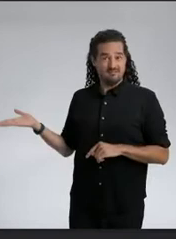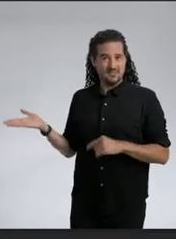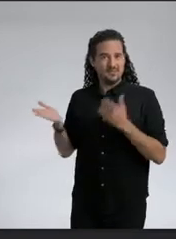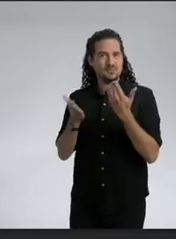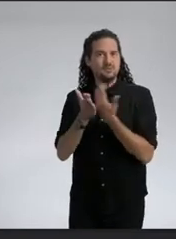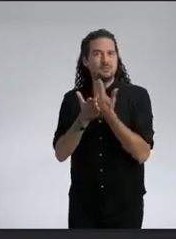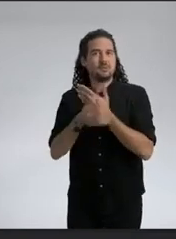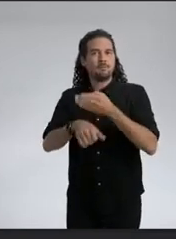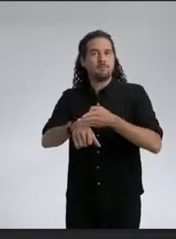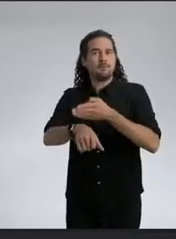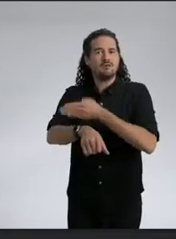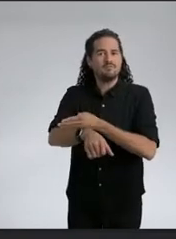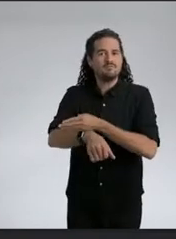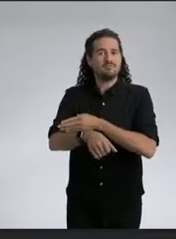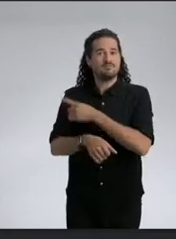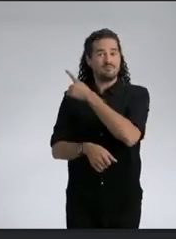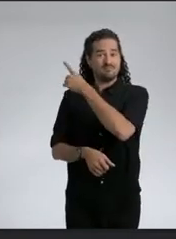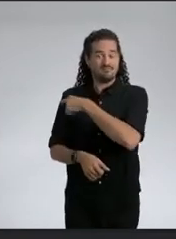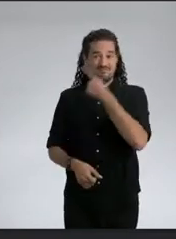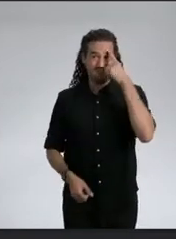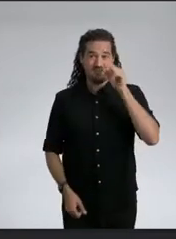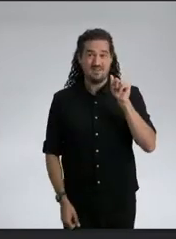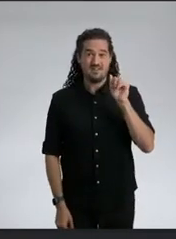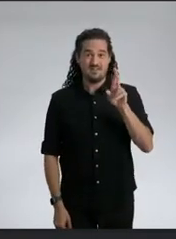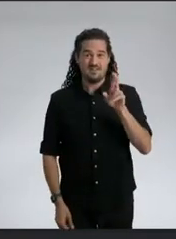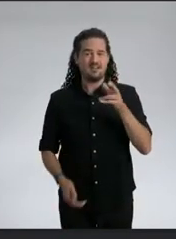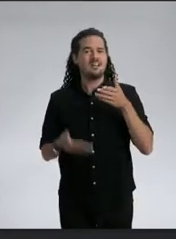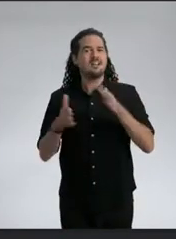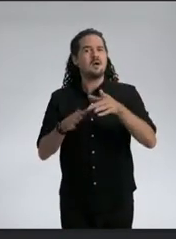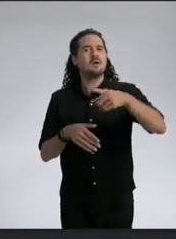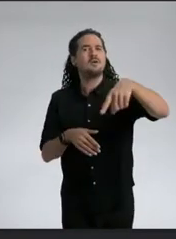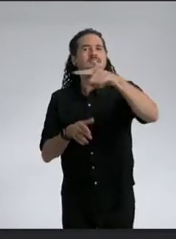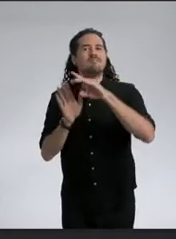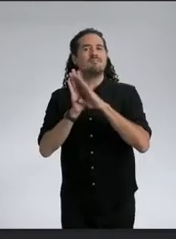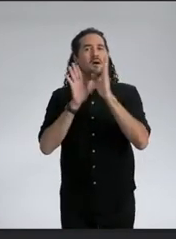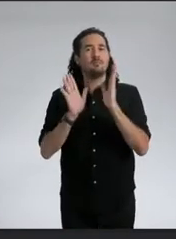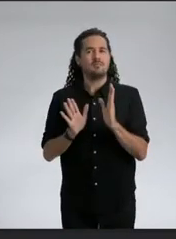we have for AR that enable all developers to create 3D